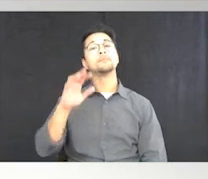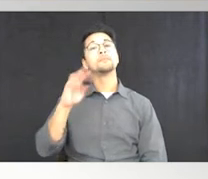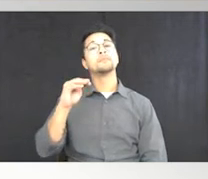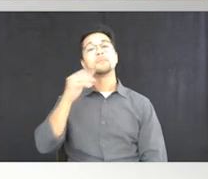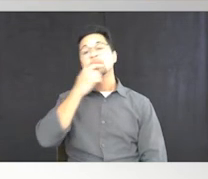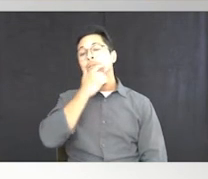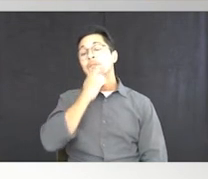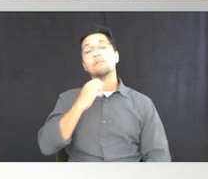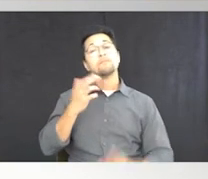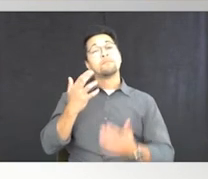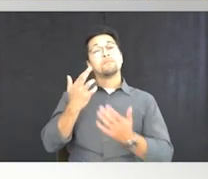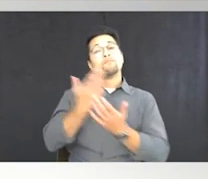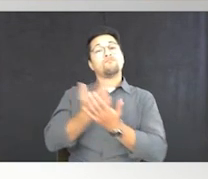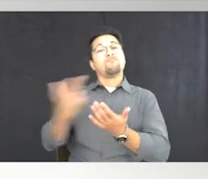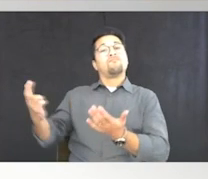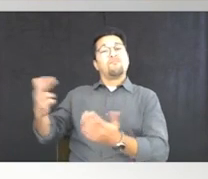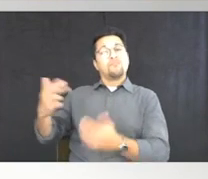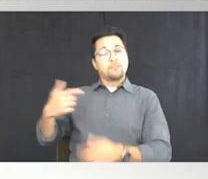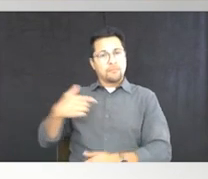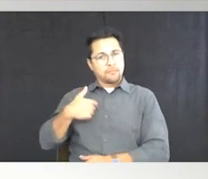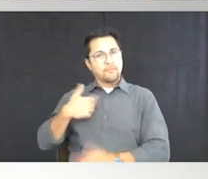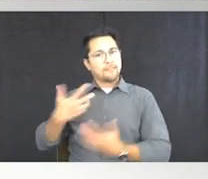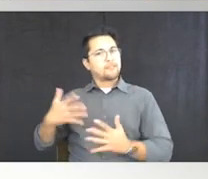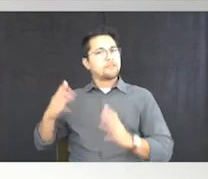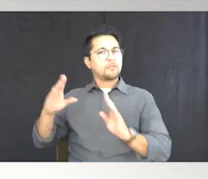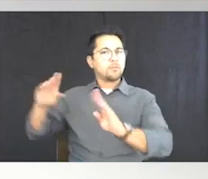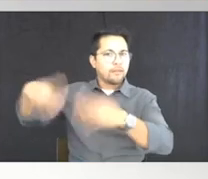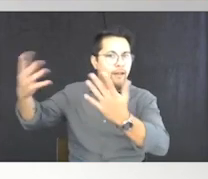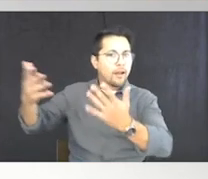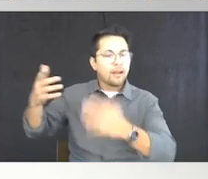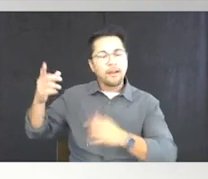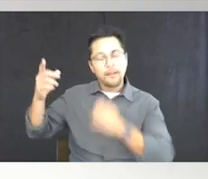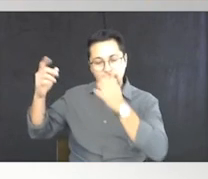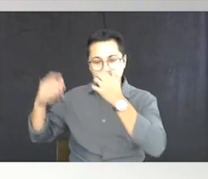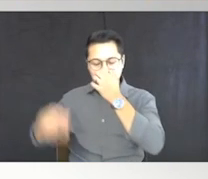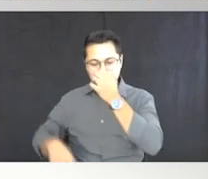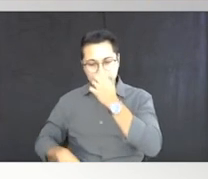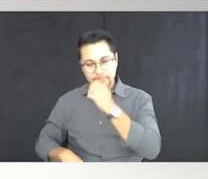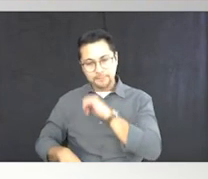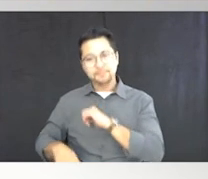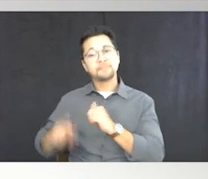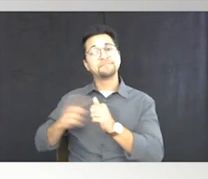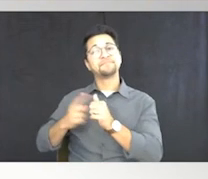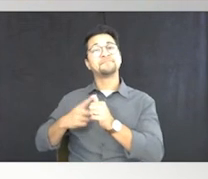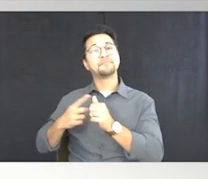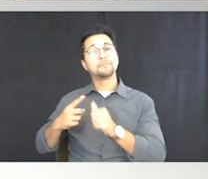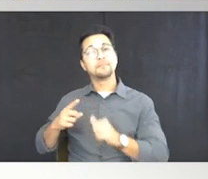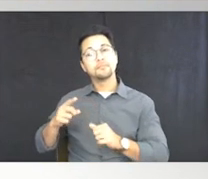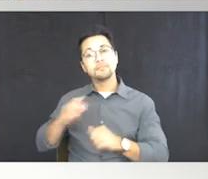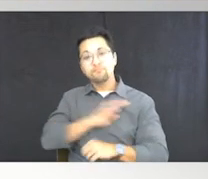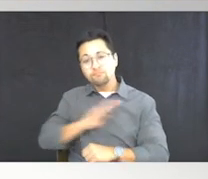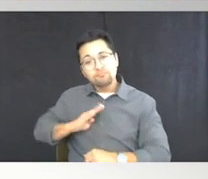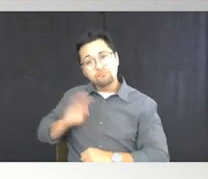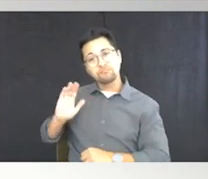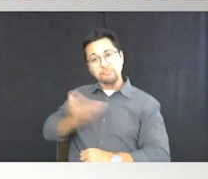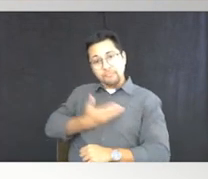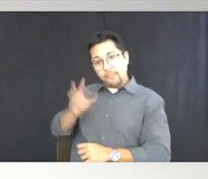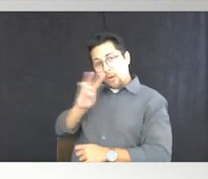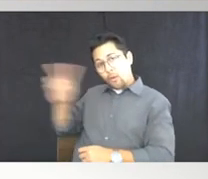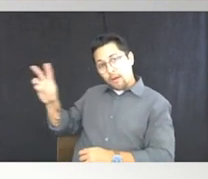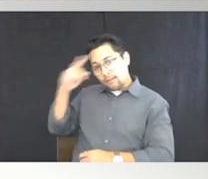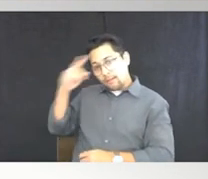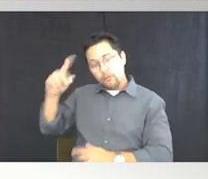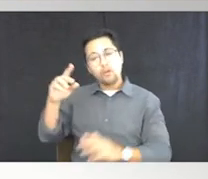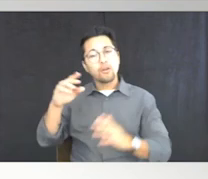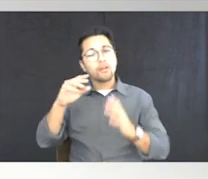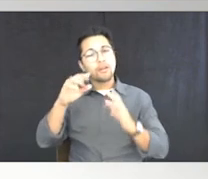The resources that I've provided the first one is the Bureau's website, the Bureau of Exceptional